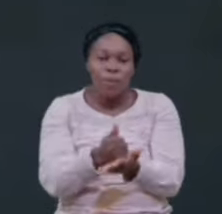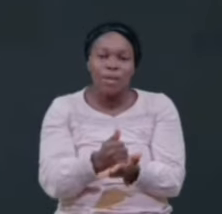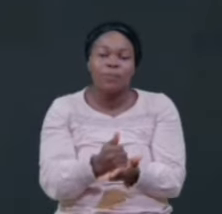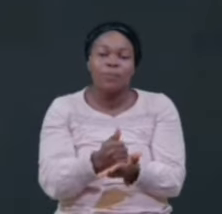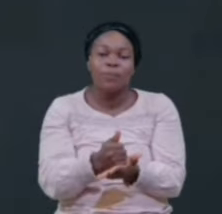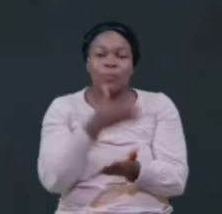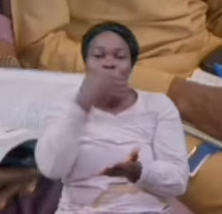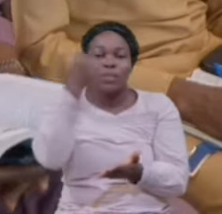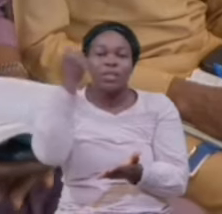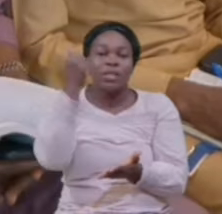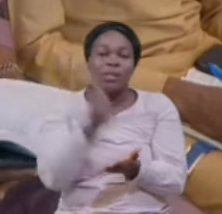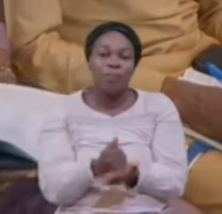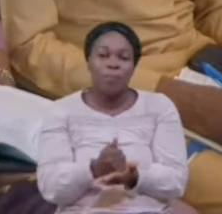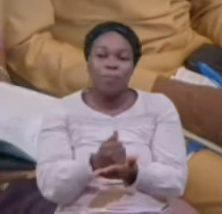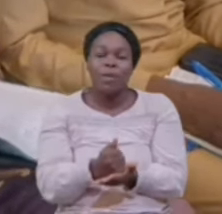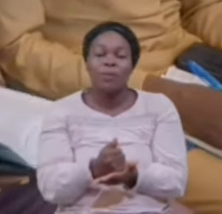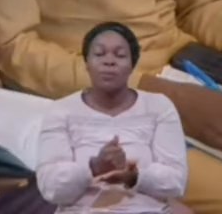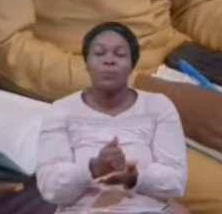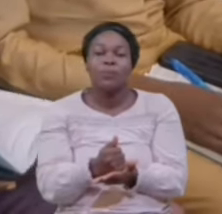amen. Amen.